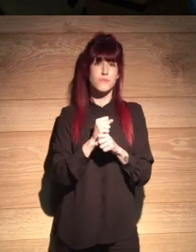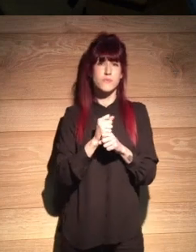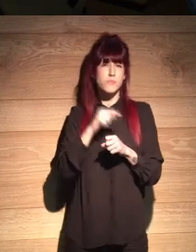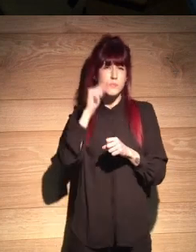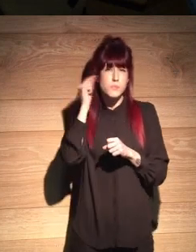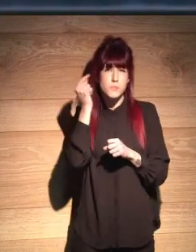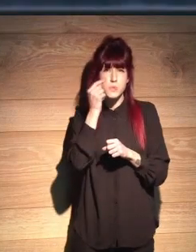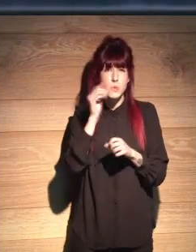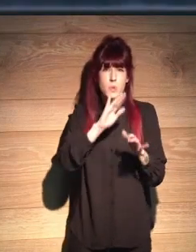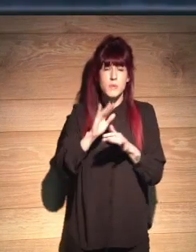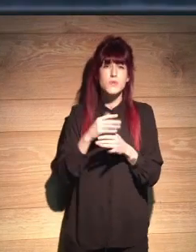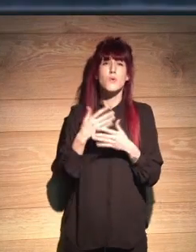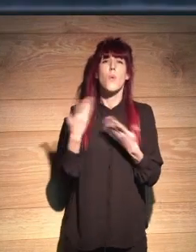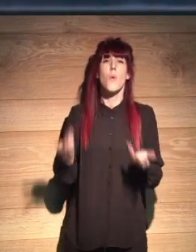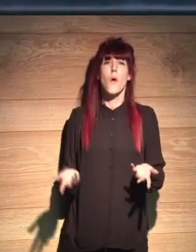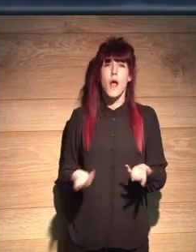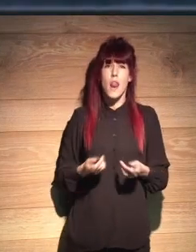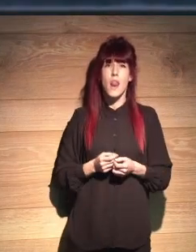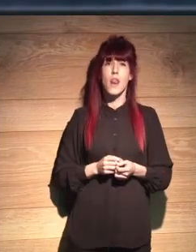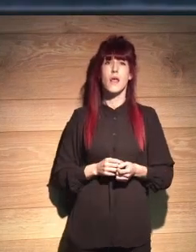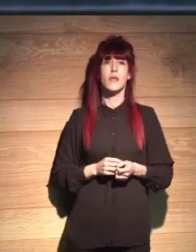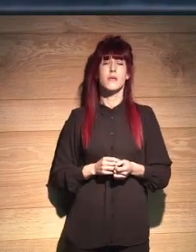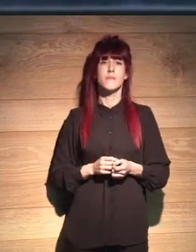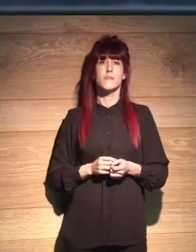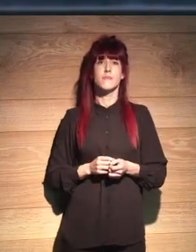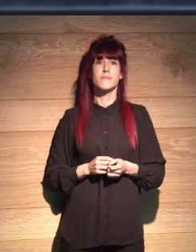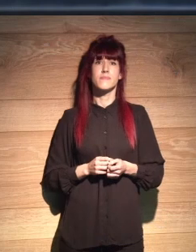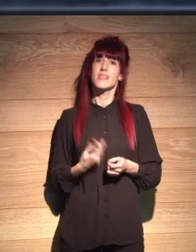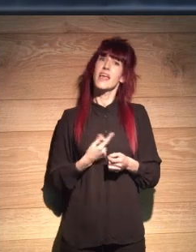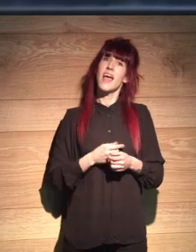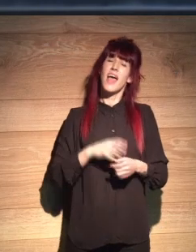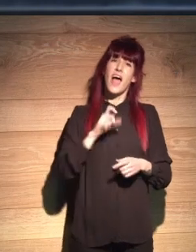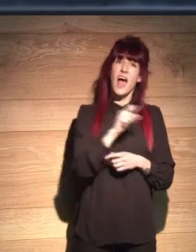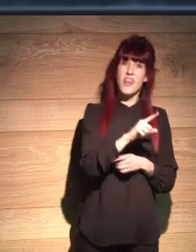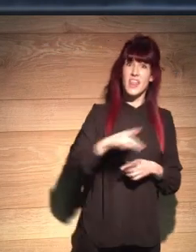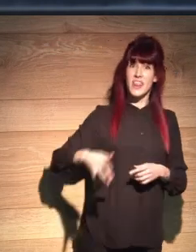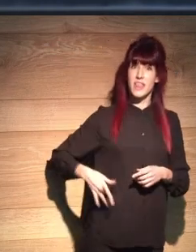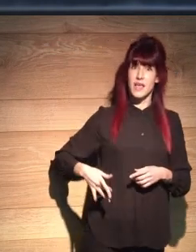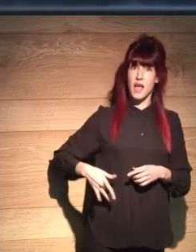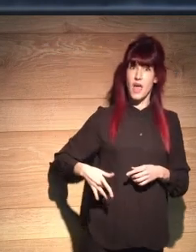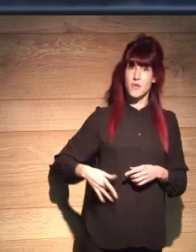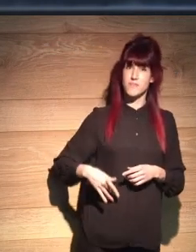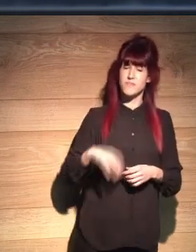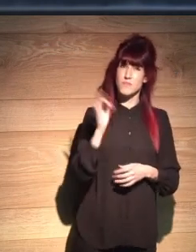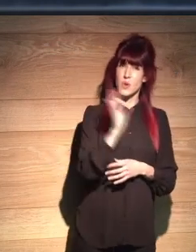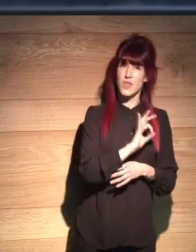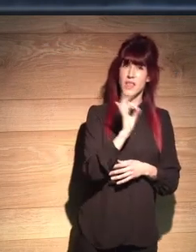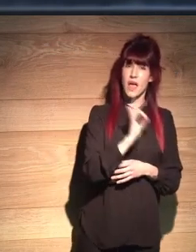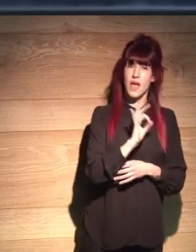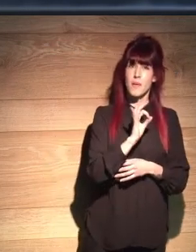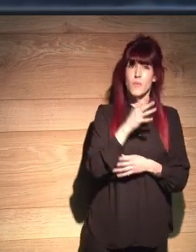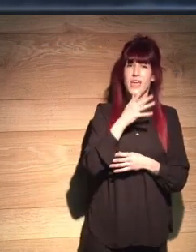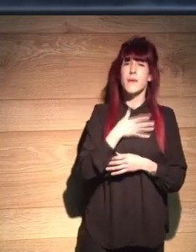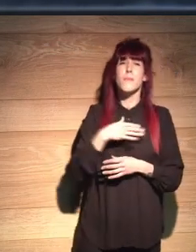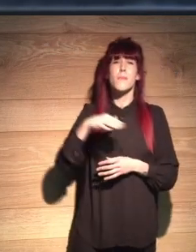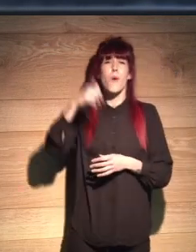last discoveries, is the relationship between the incidence of liver cancer, because it's why this type